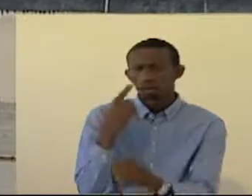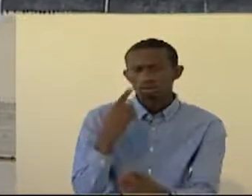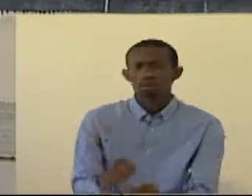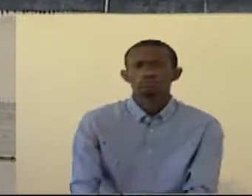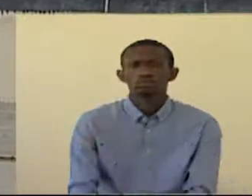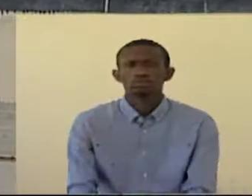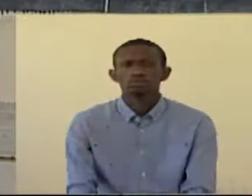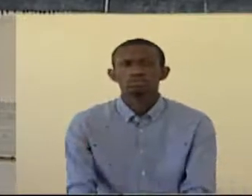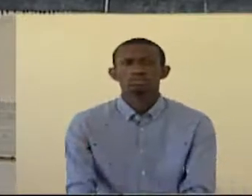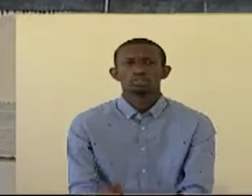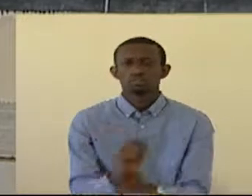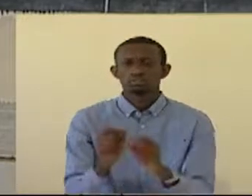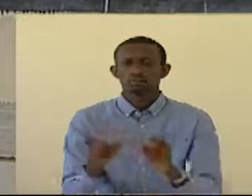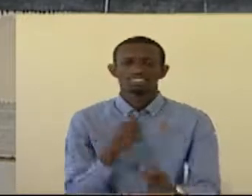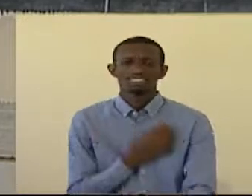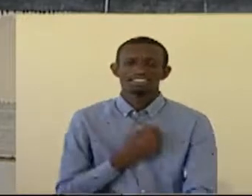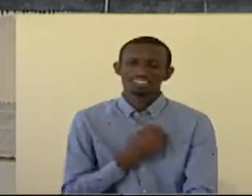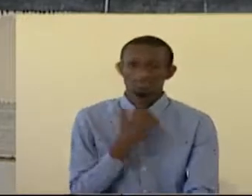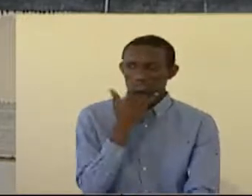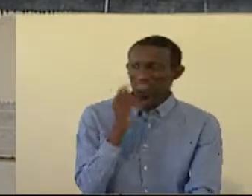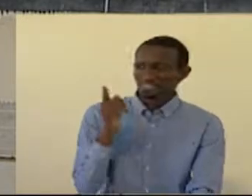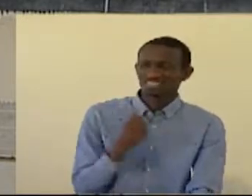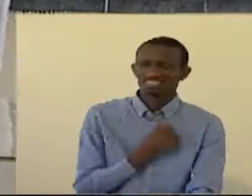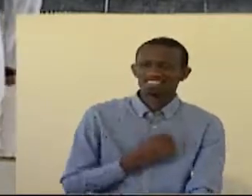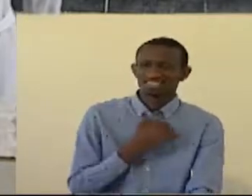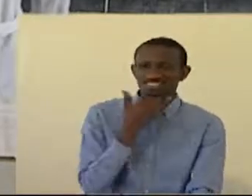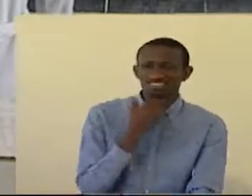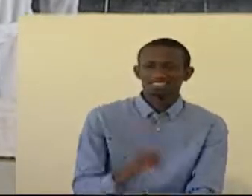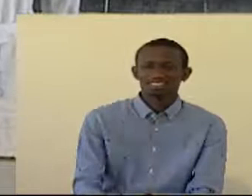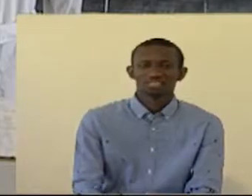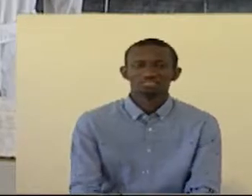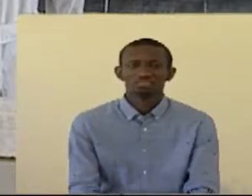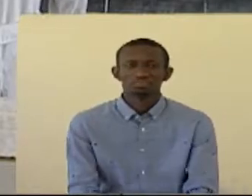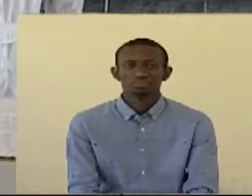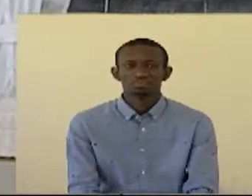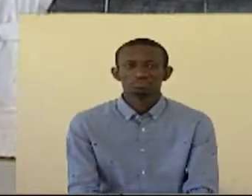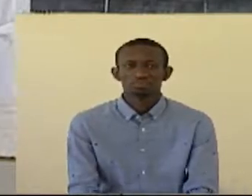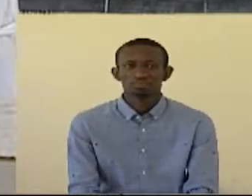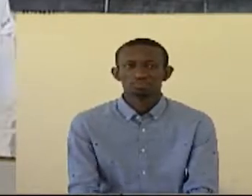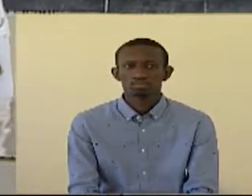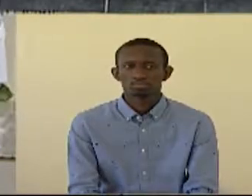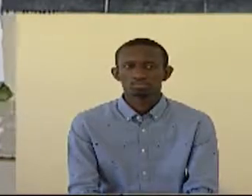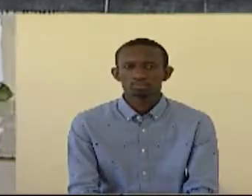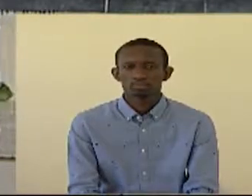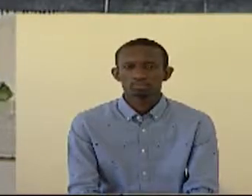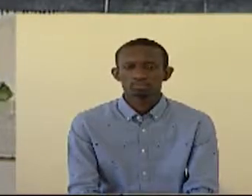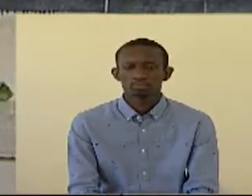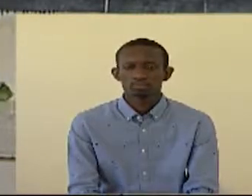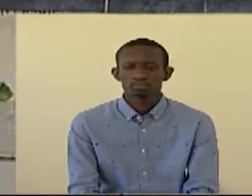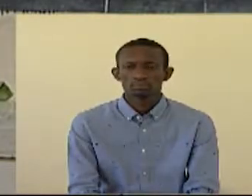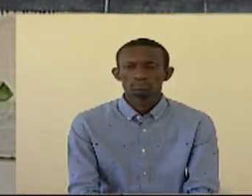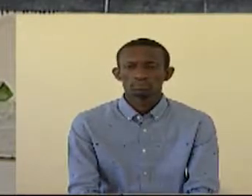Here it is a mistake because this happens for the aldehydes. And for the ketones, there is no observable